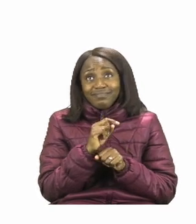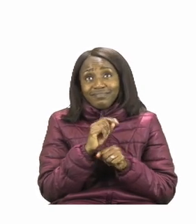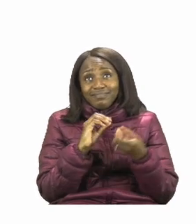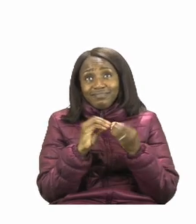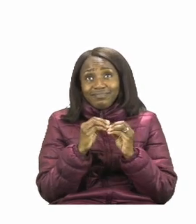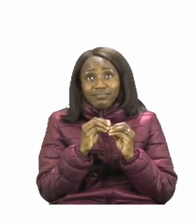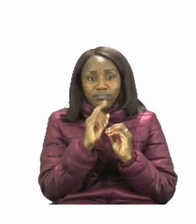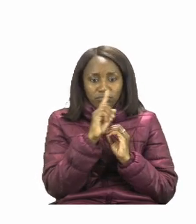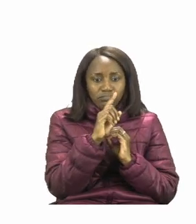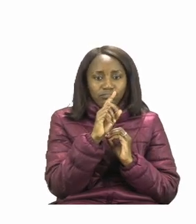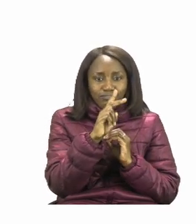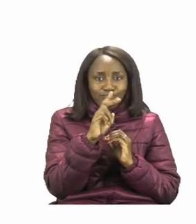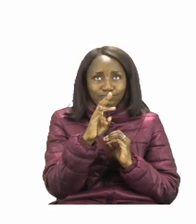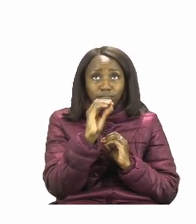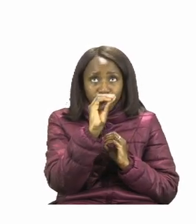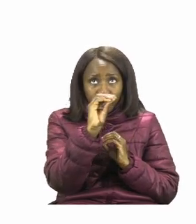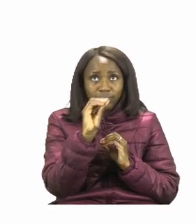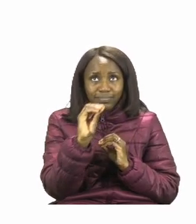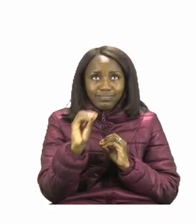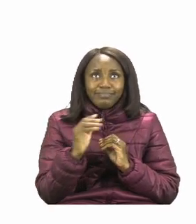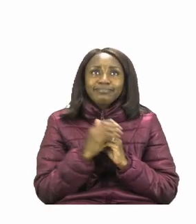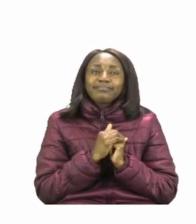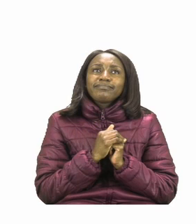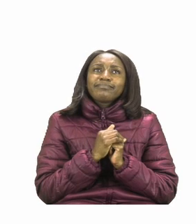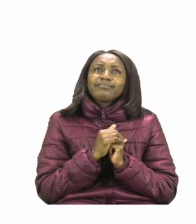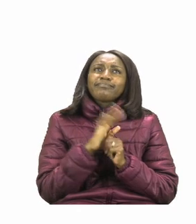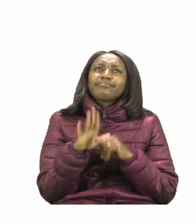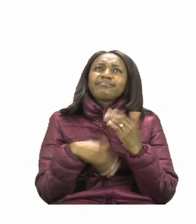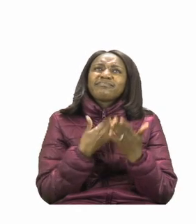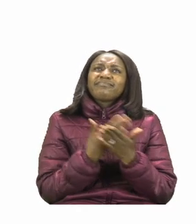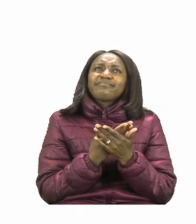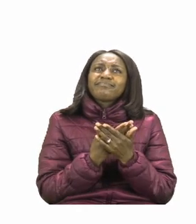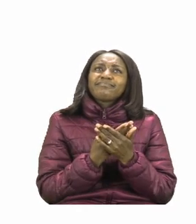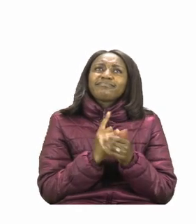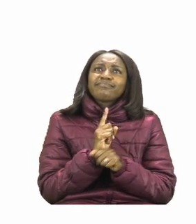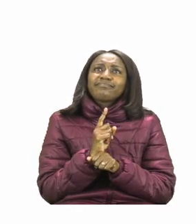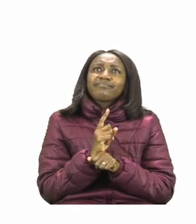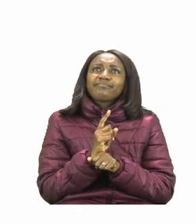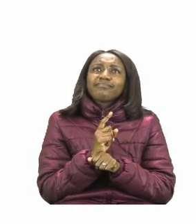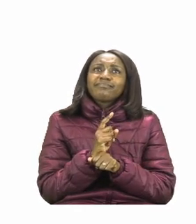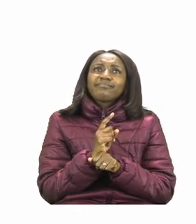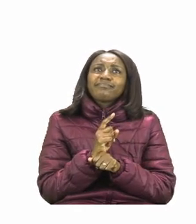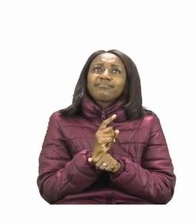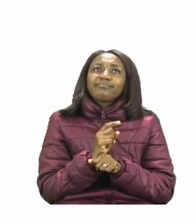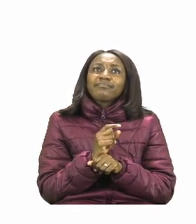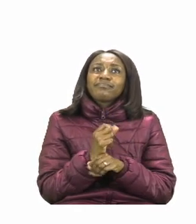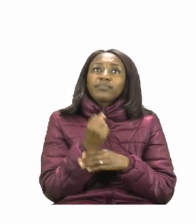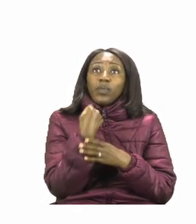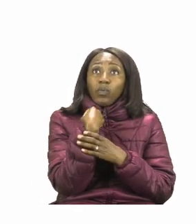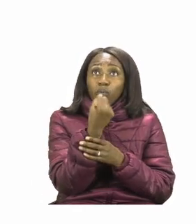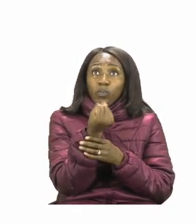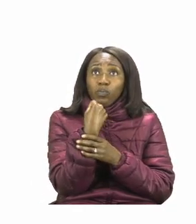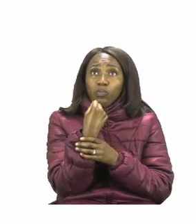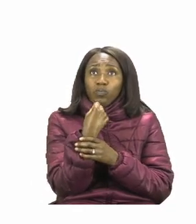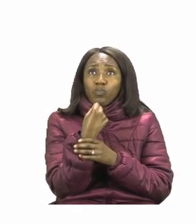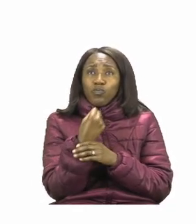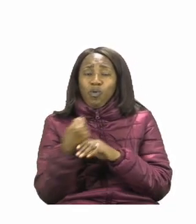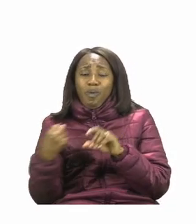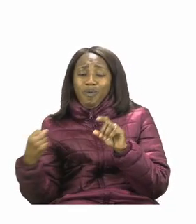them. The first picture we can see is of a football hitting a